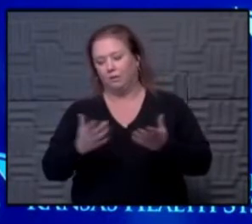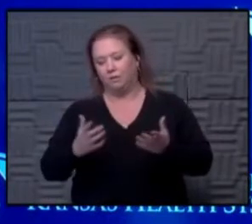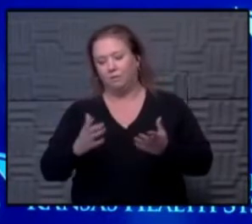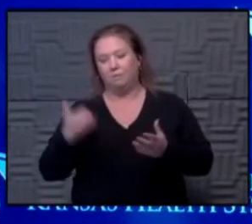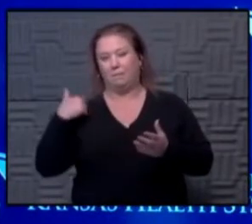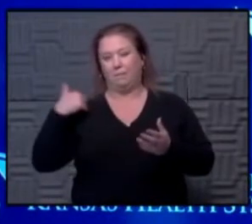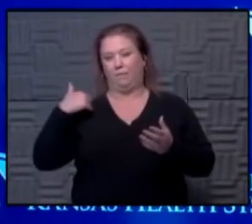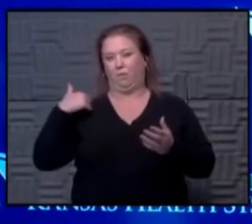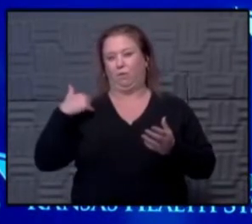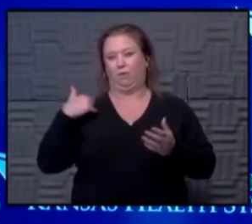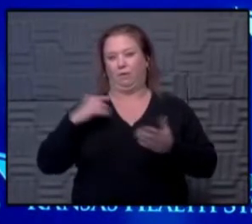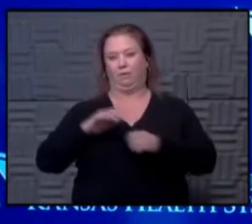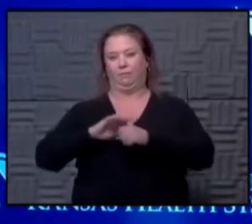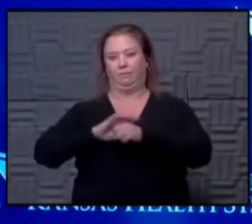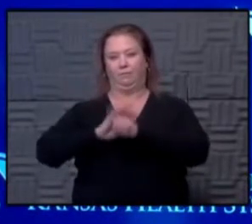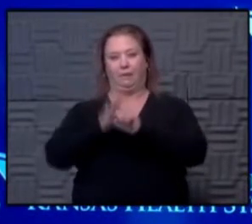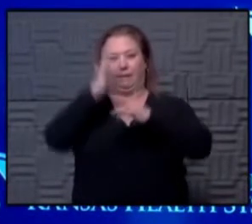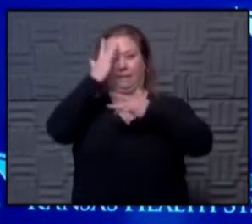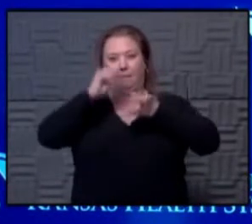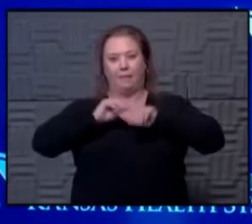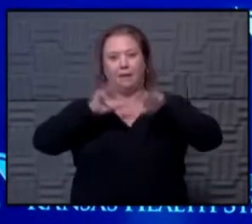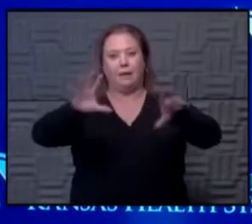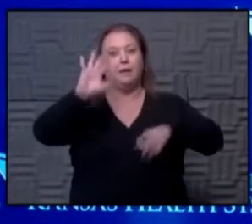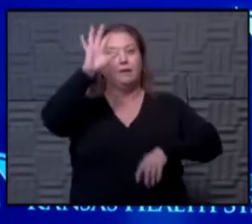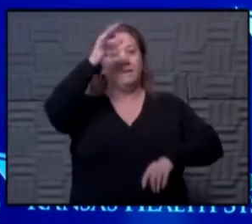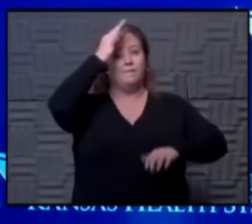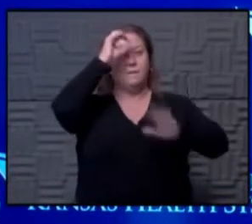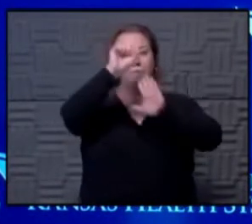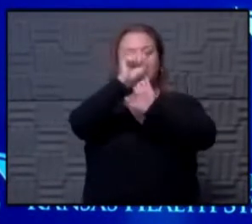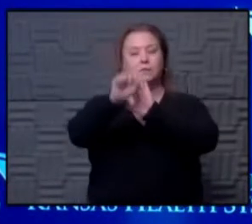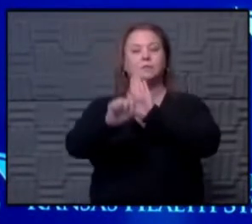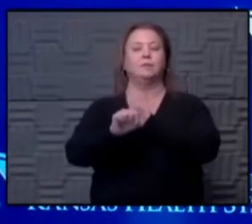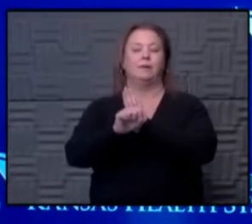early on in the pandemic, both federal and state